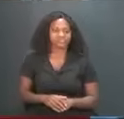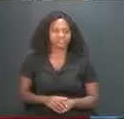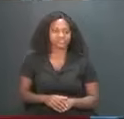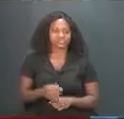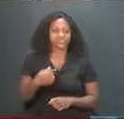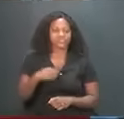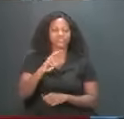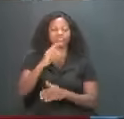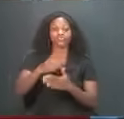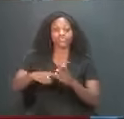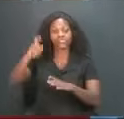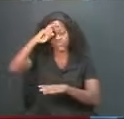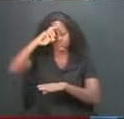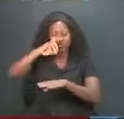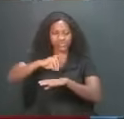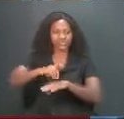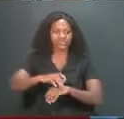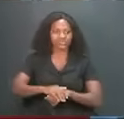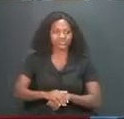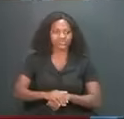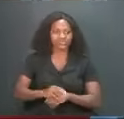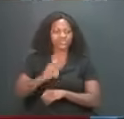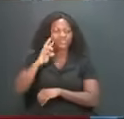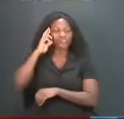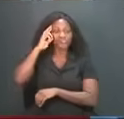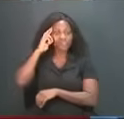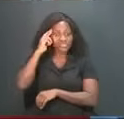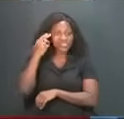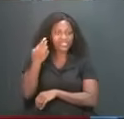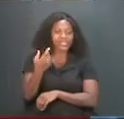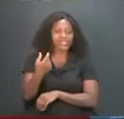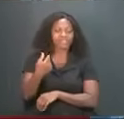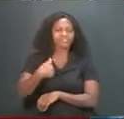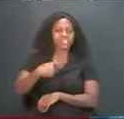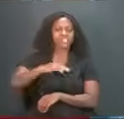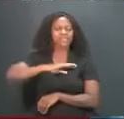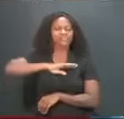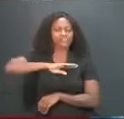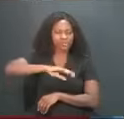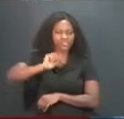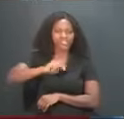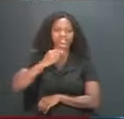wisdom. And that is why I can now confidently say